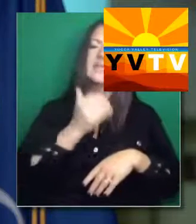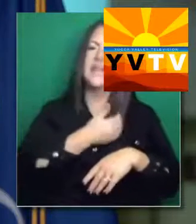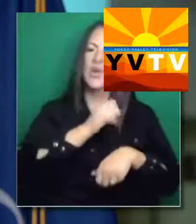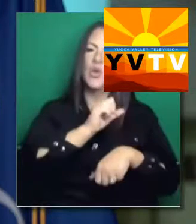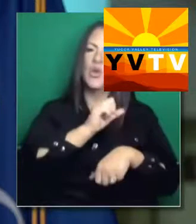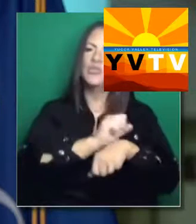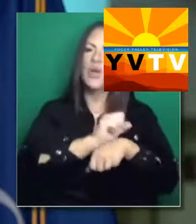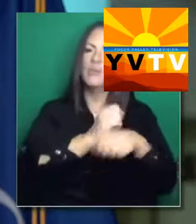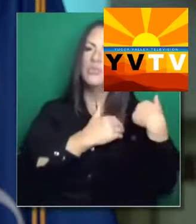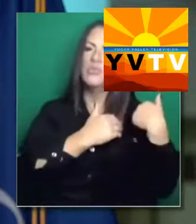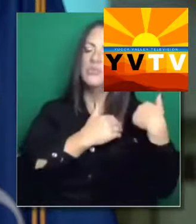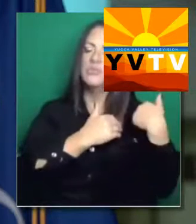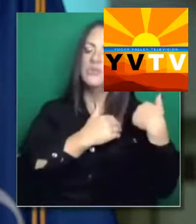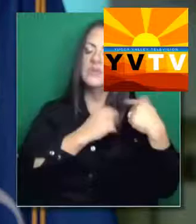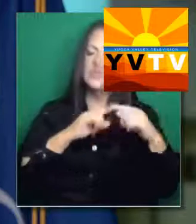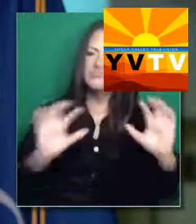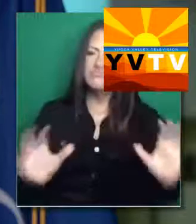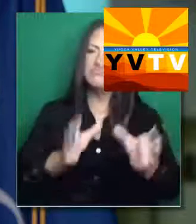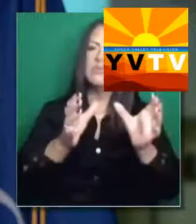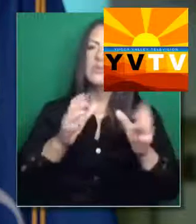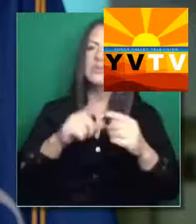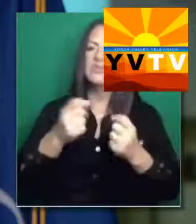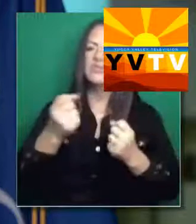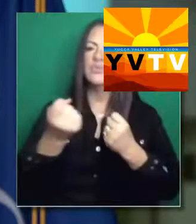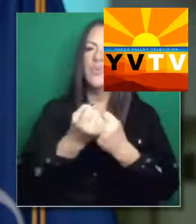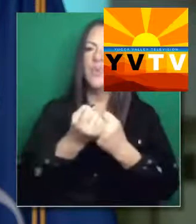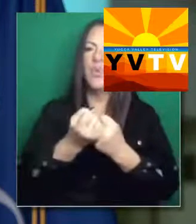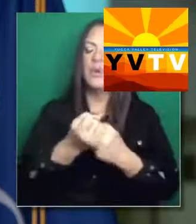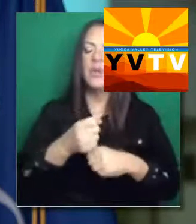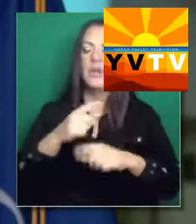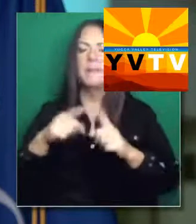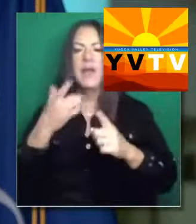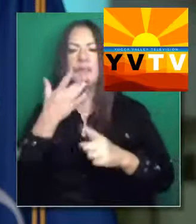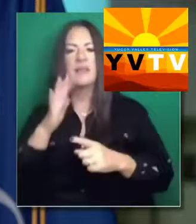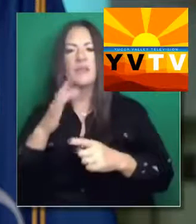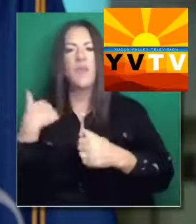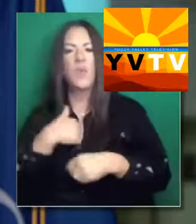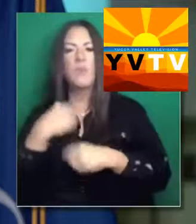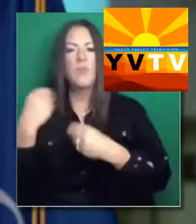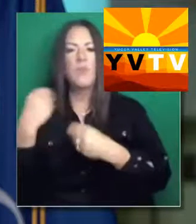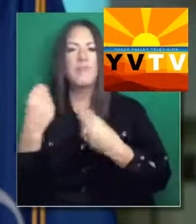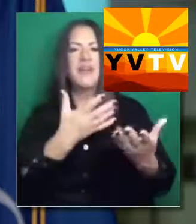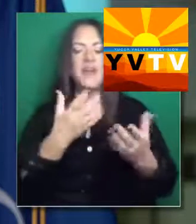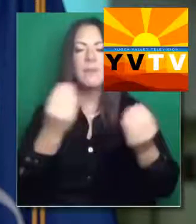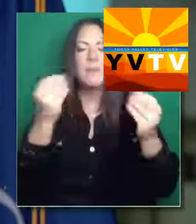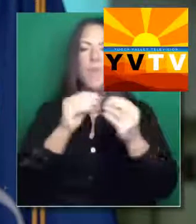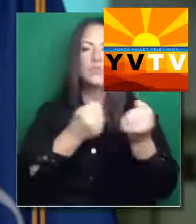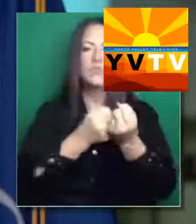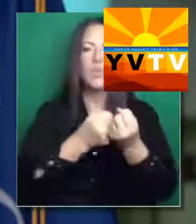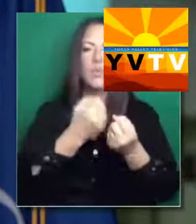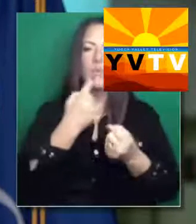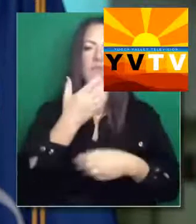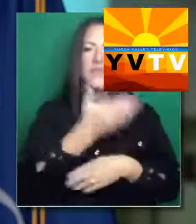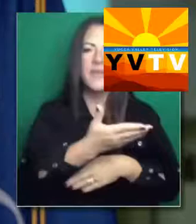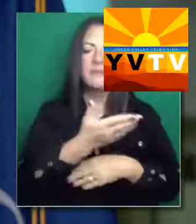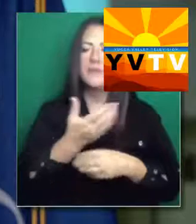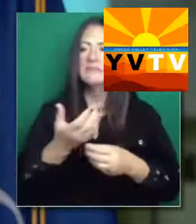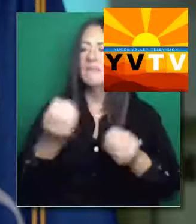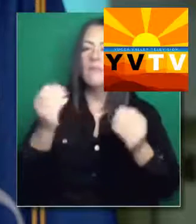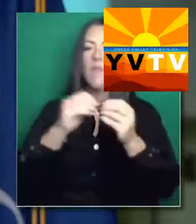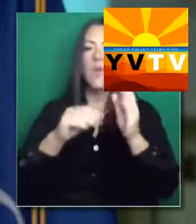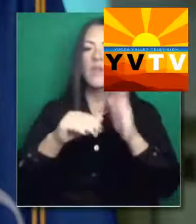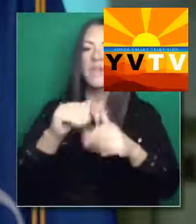support these efforts. We're just providing more support than has ever been provided in our history. And I